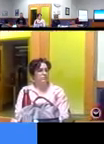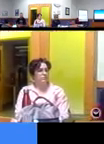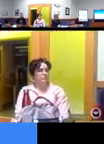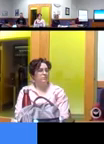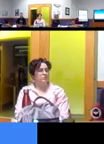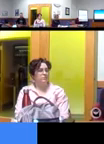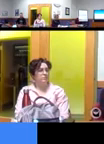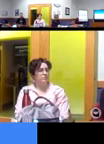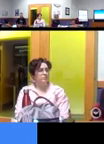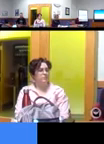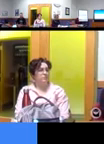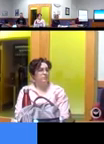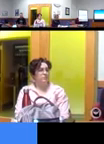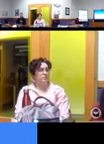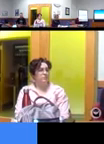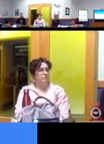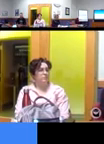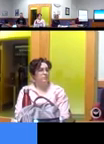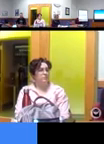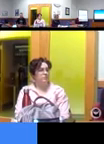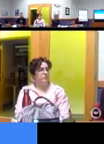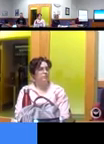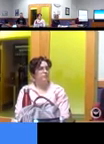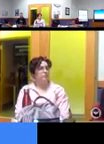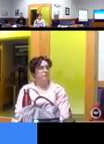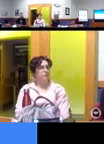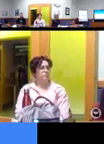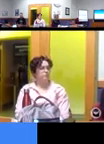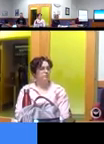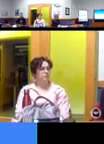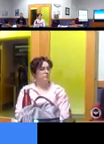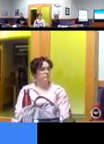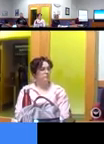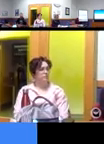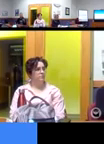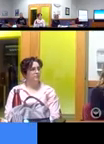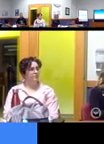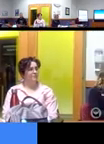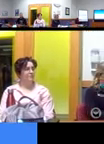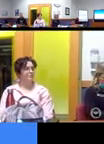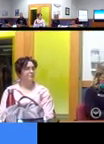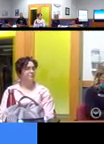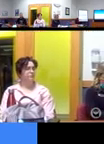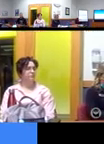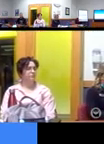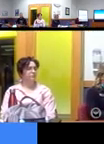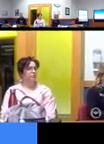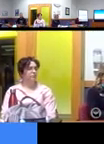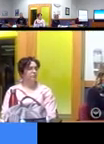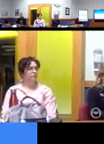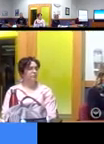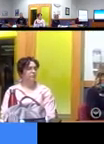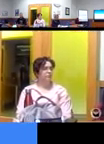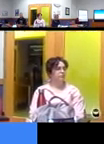will order labs as indicated medically. So this is kind of an overview of what the day of your abortion appointment might look